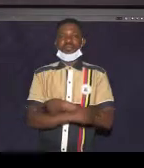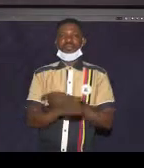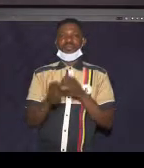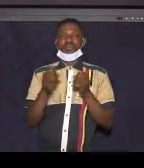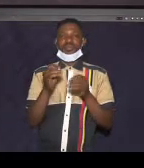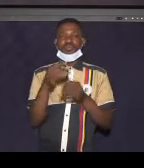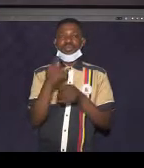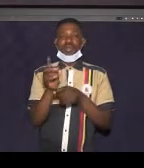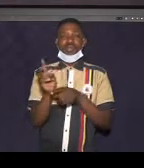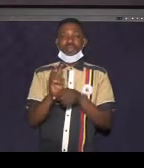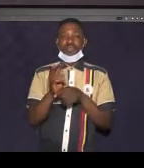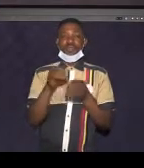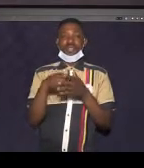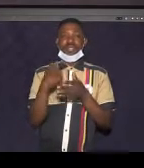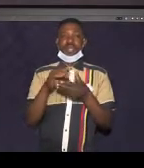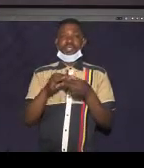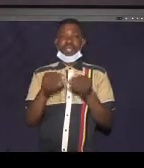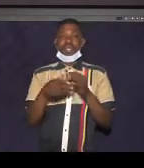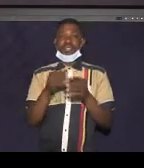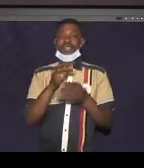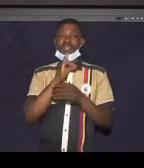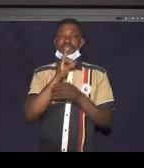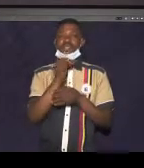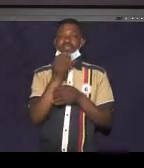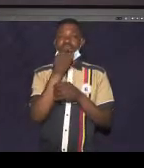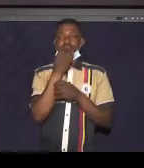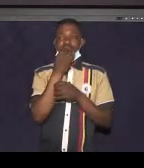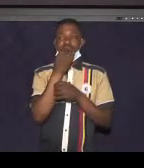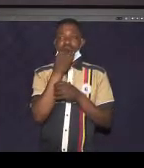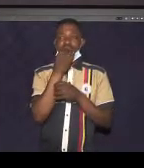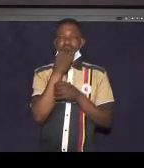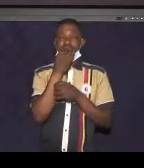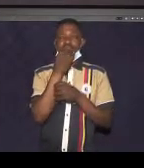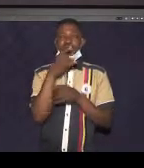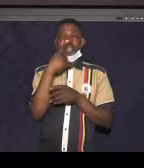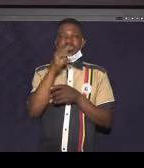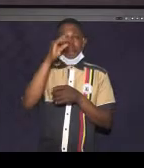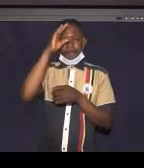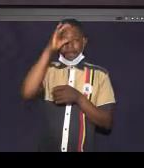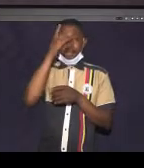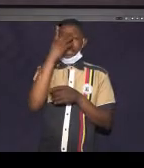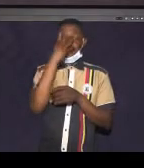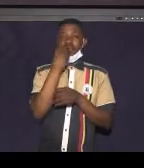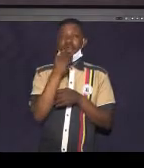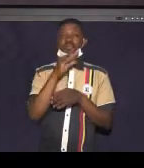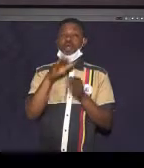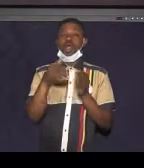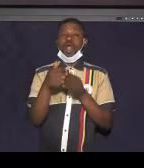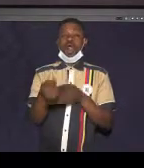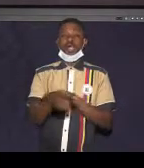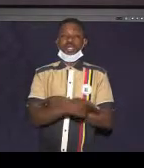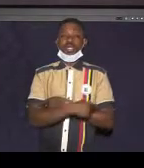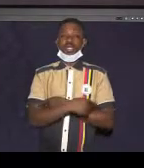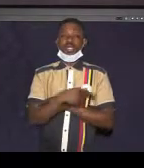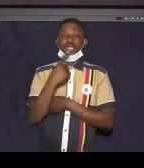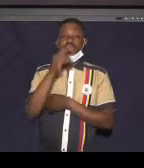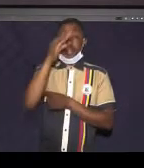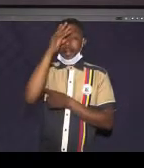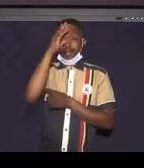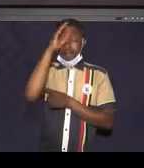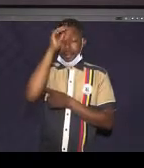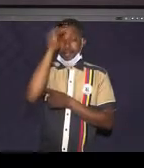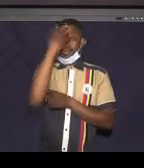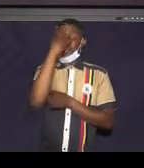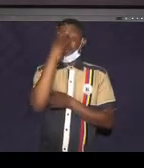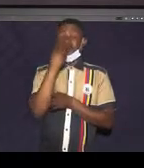So the verb in the sentence is eat. The boy slept all day. The boy